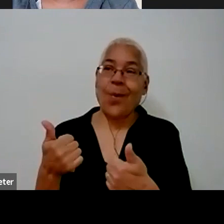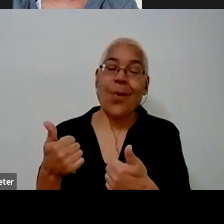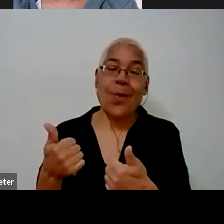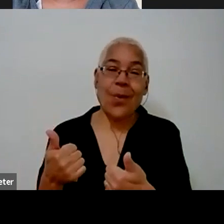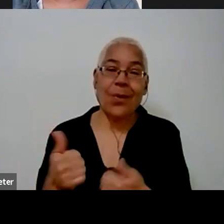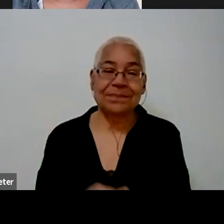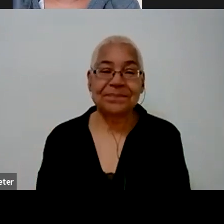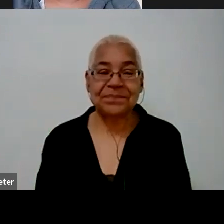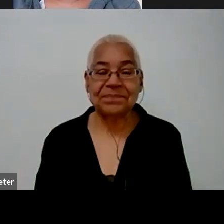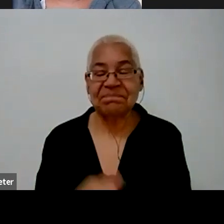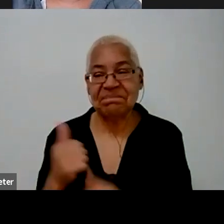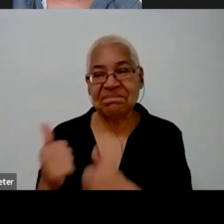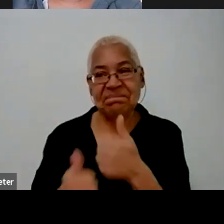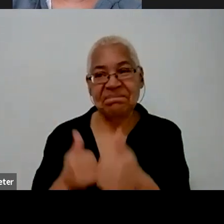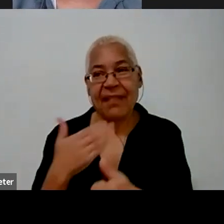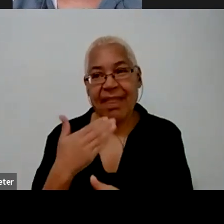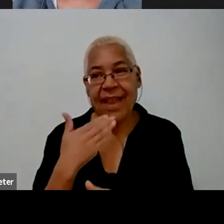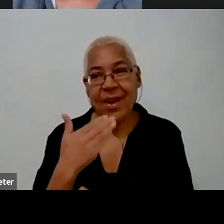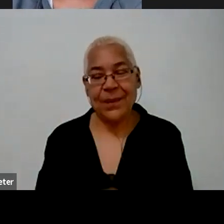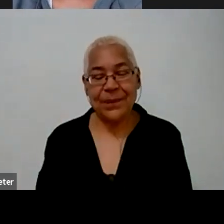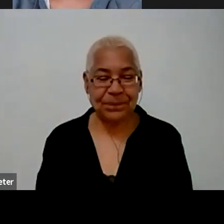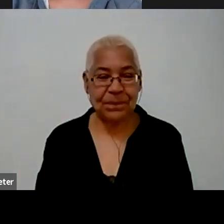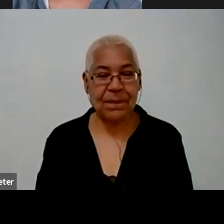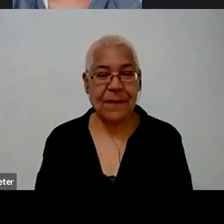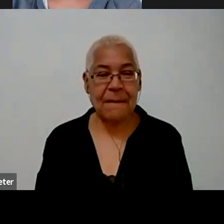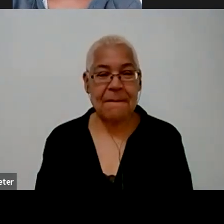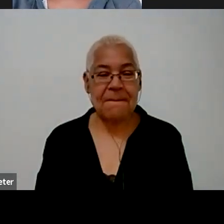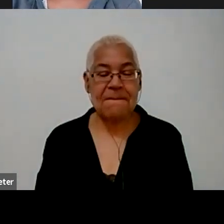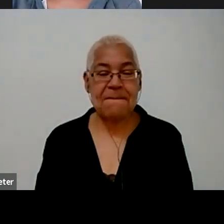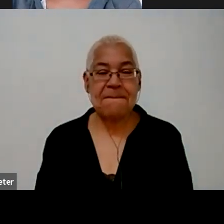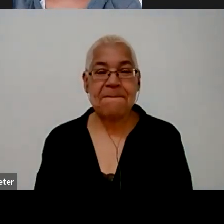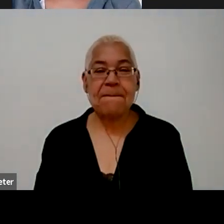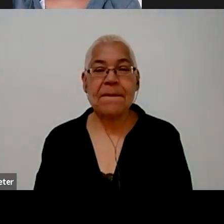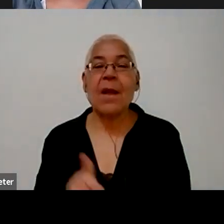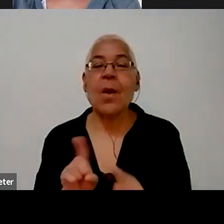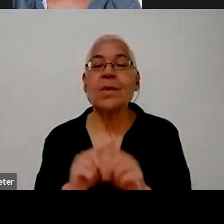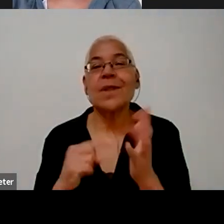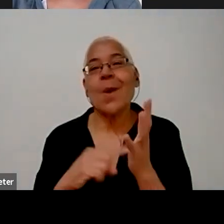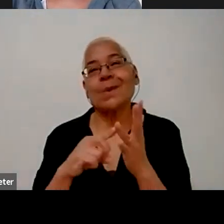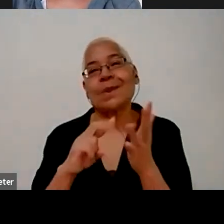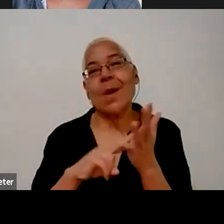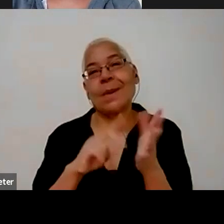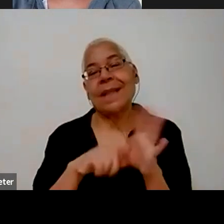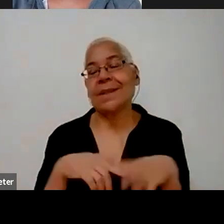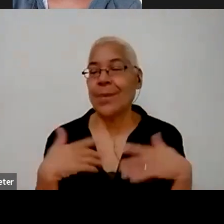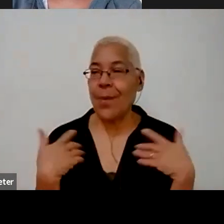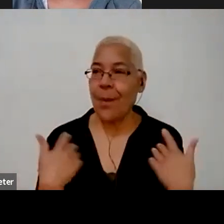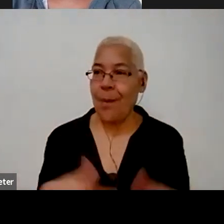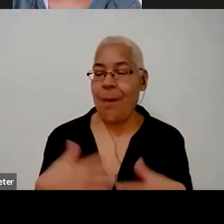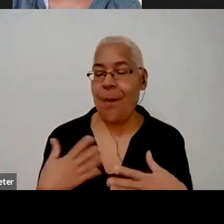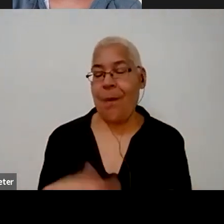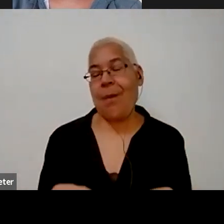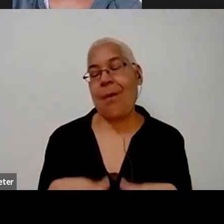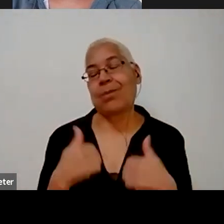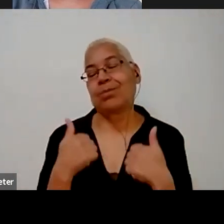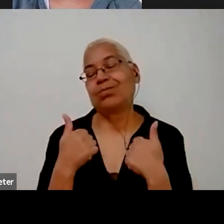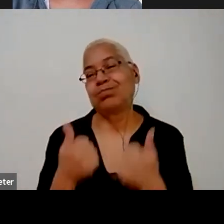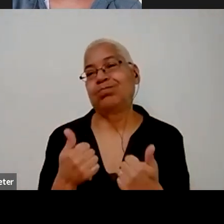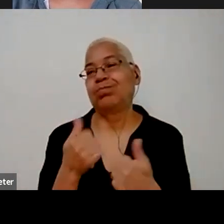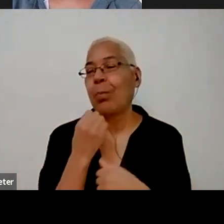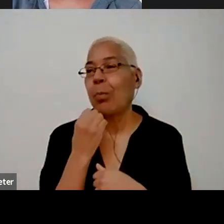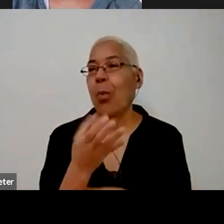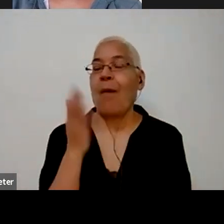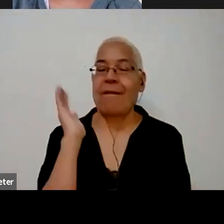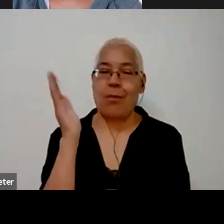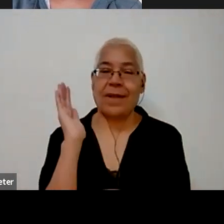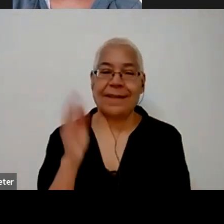commendable. Thank you so much, Suno. And Tony, honestly, you are wonderful, honestly.